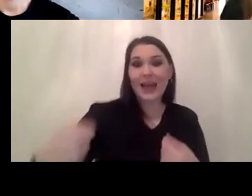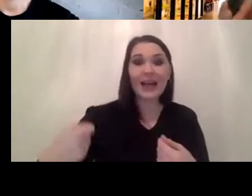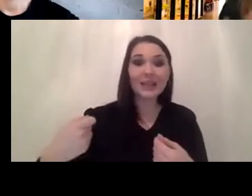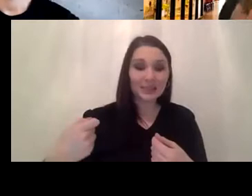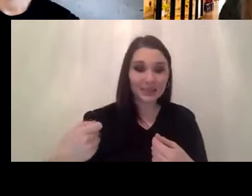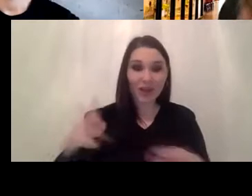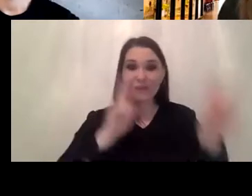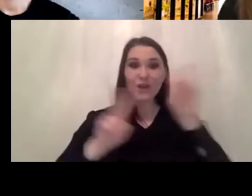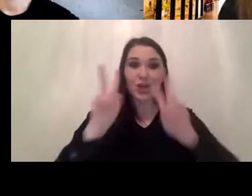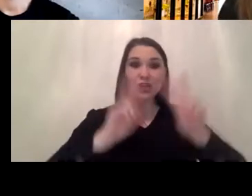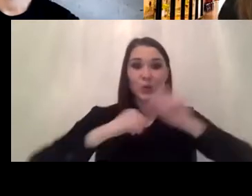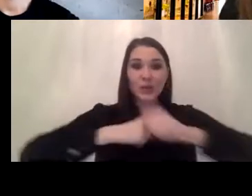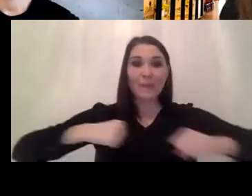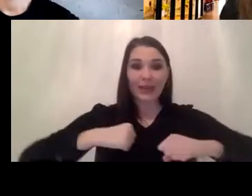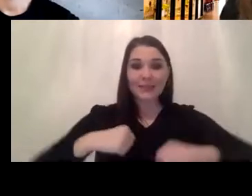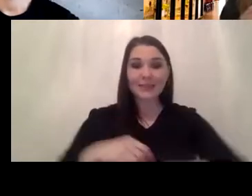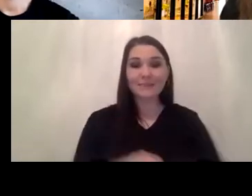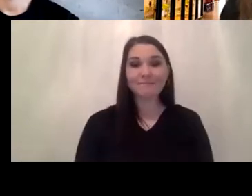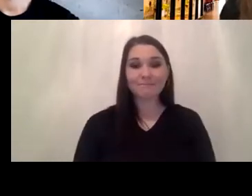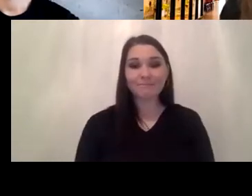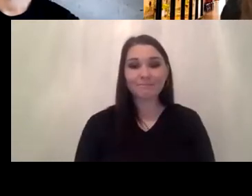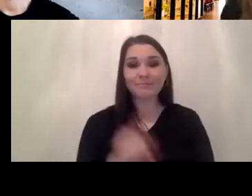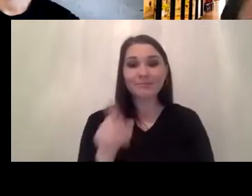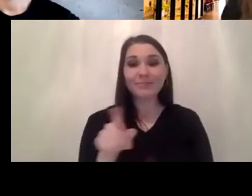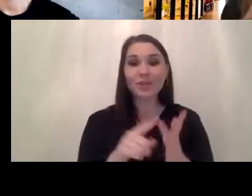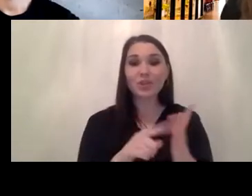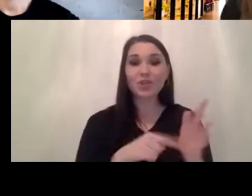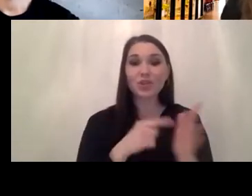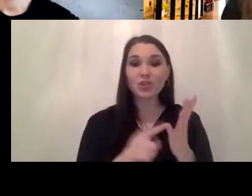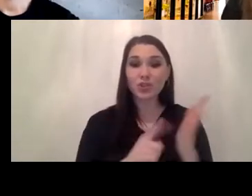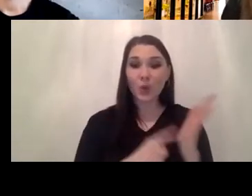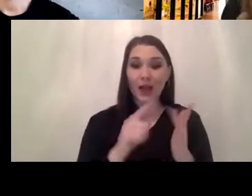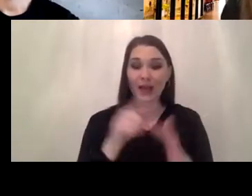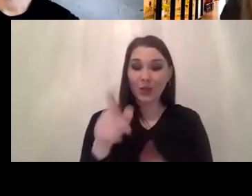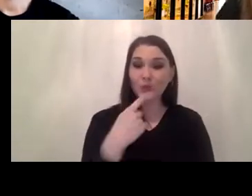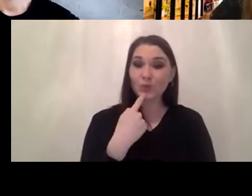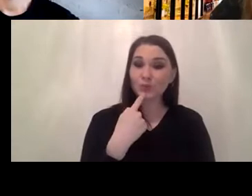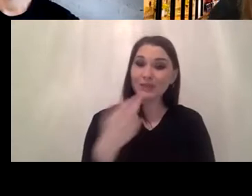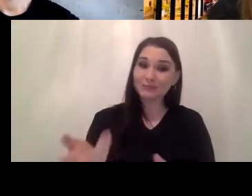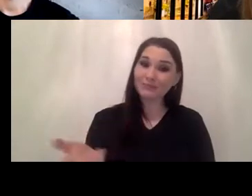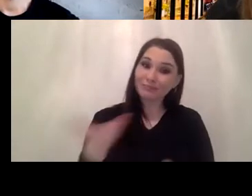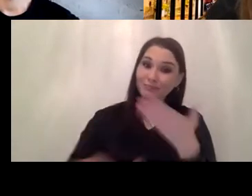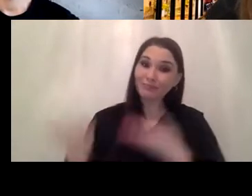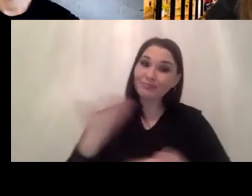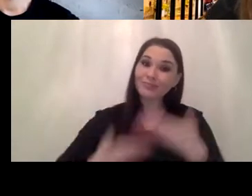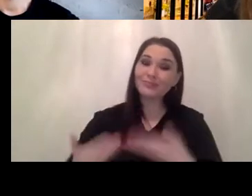space? Julie, you already hinted in your earlier conversation some of these aspects. Would you explore a little bit on that,